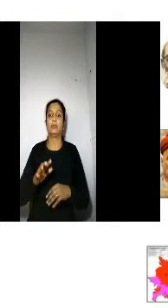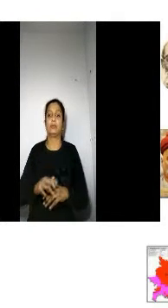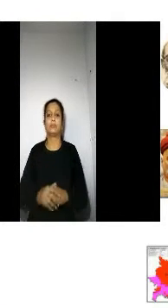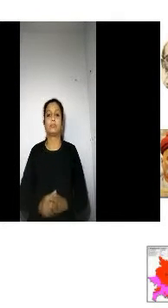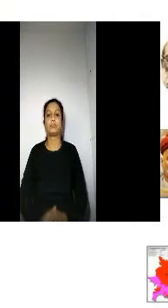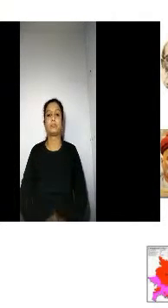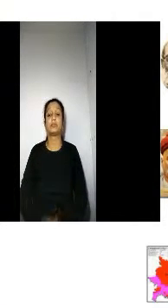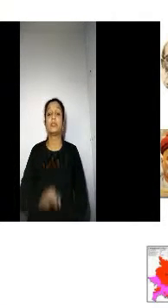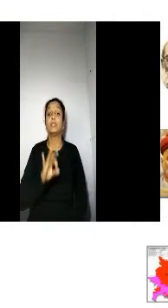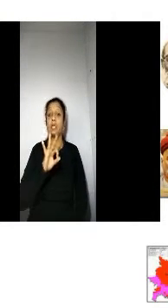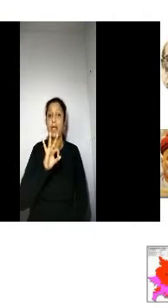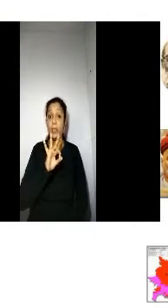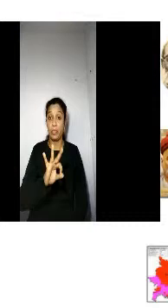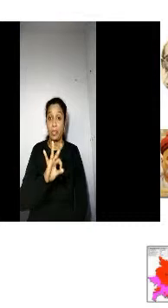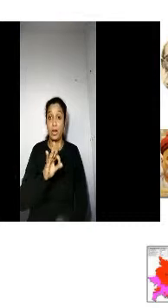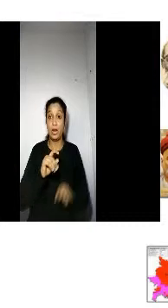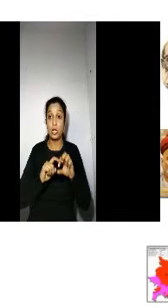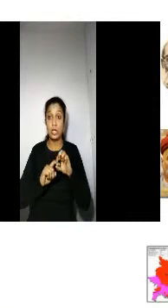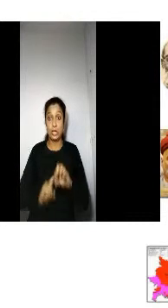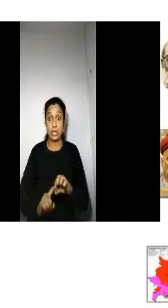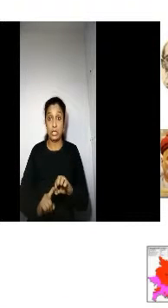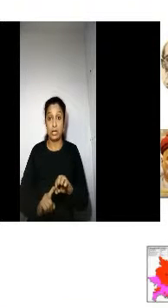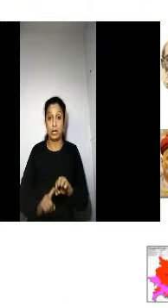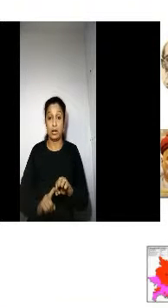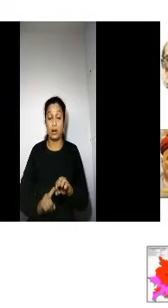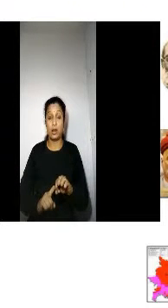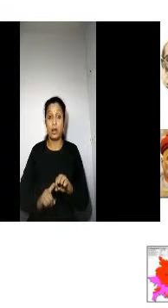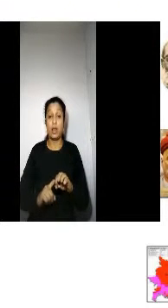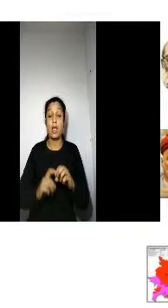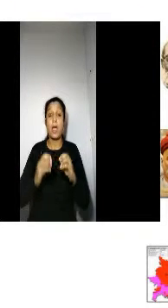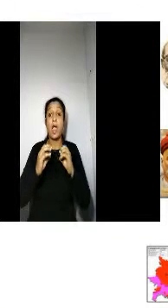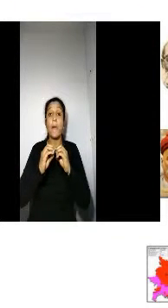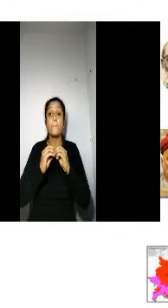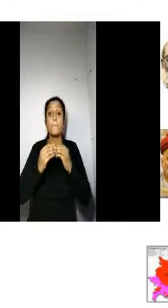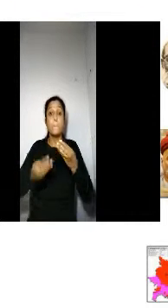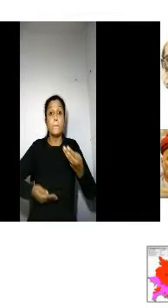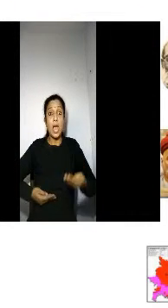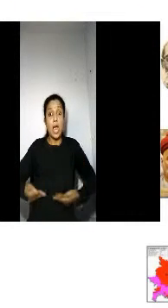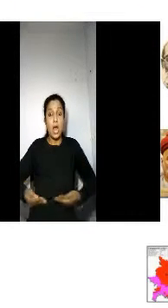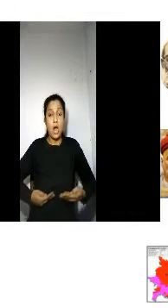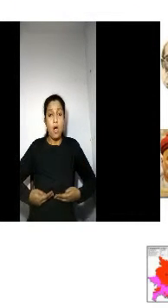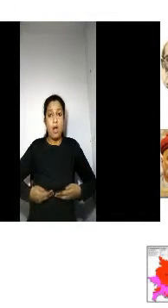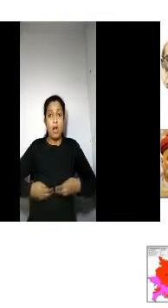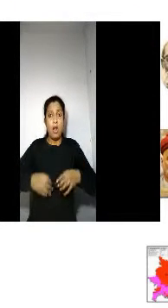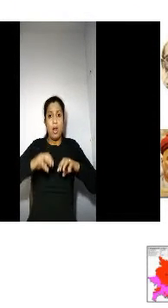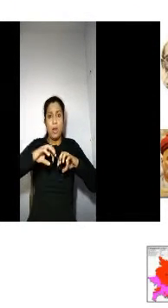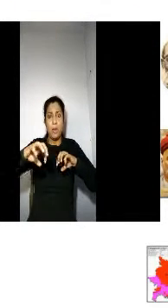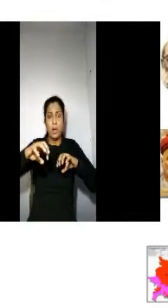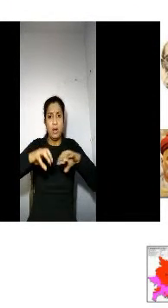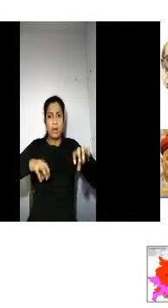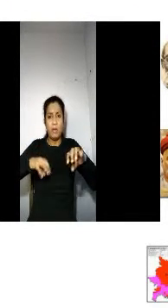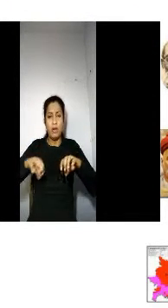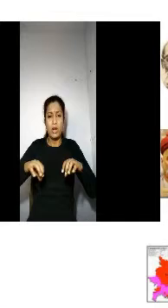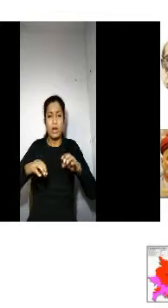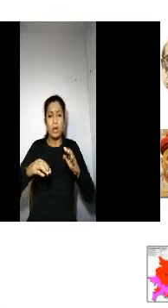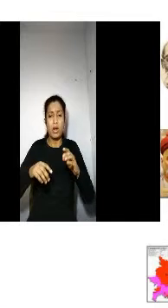Question 3. What were the reasons for the